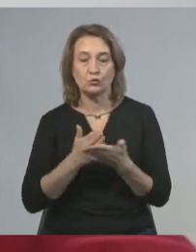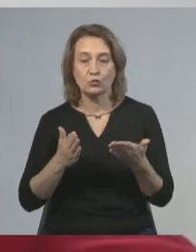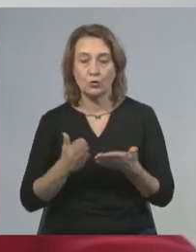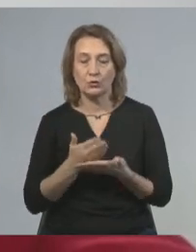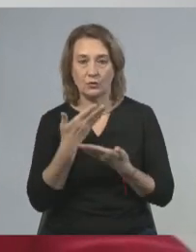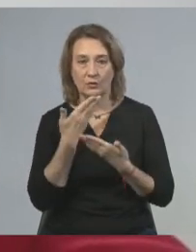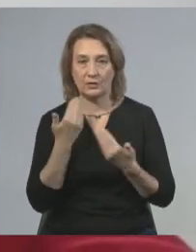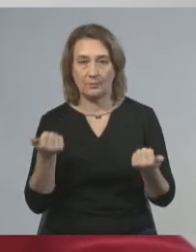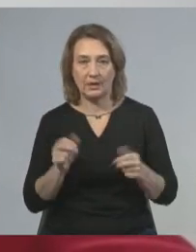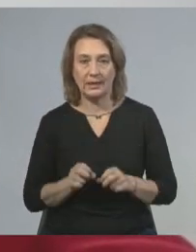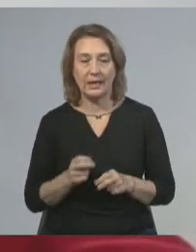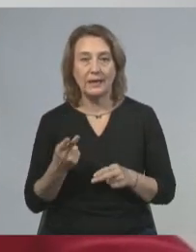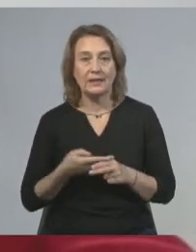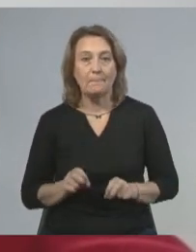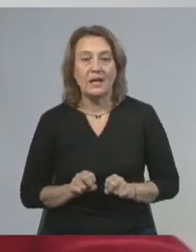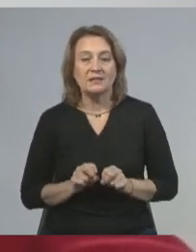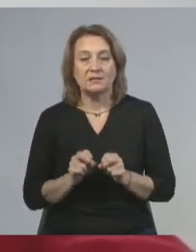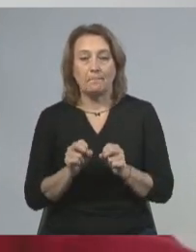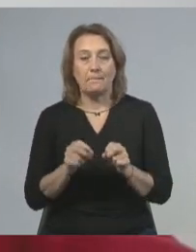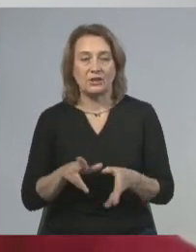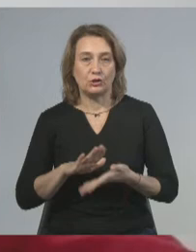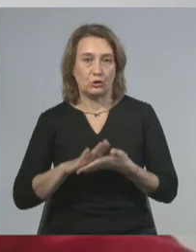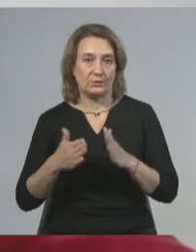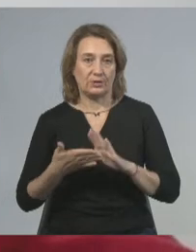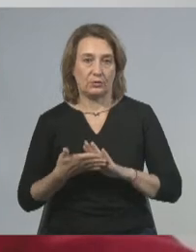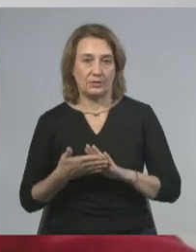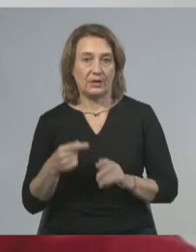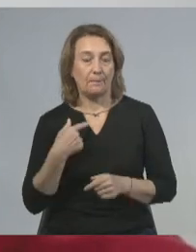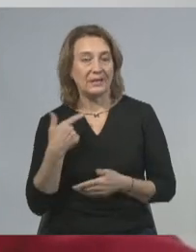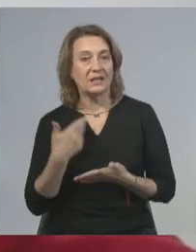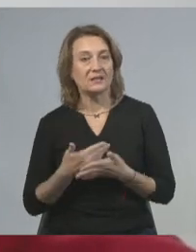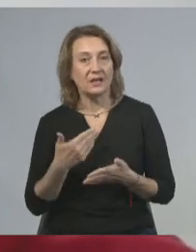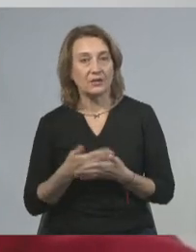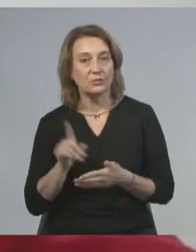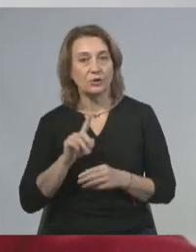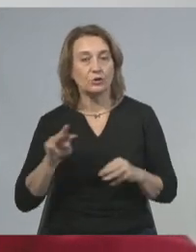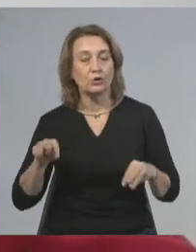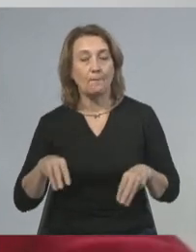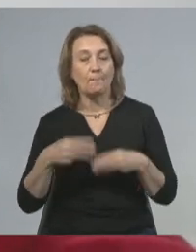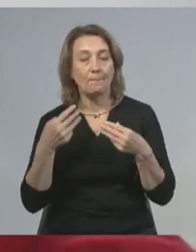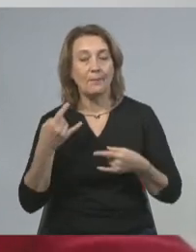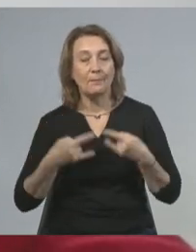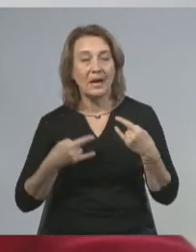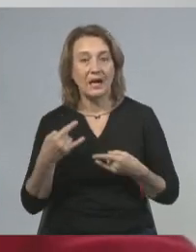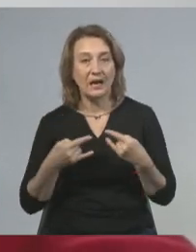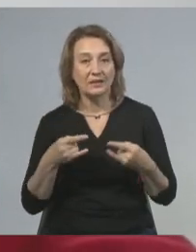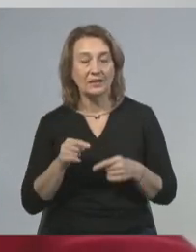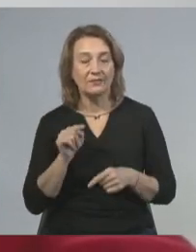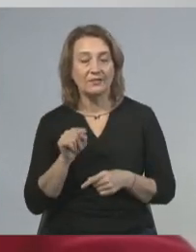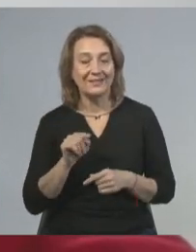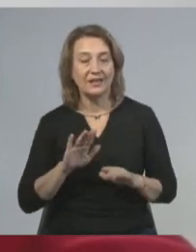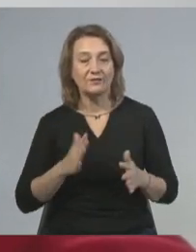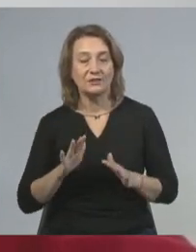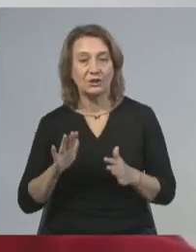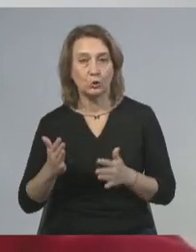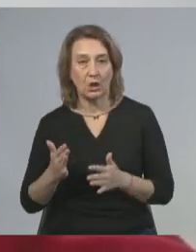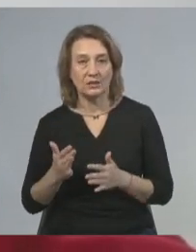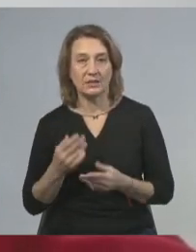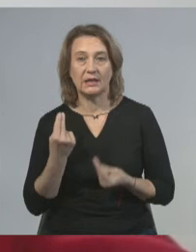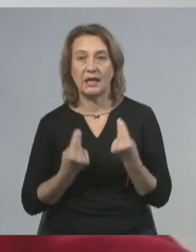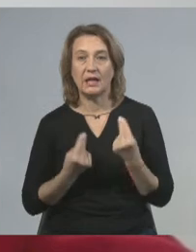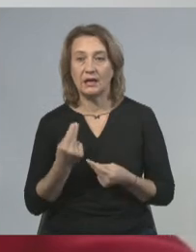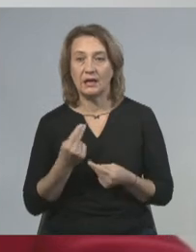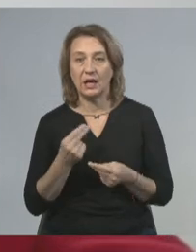elections because you have to state that there is no dangerous situation right now and it seems that media in this